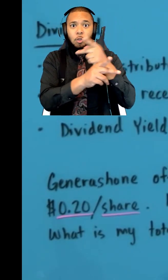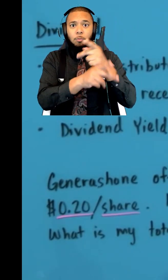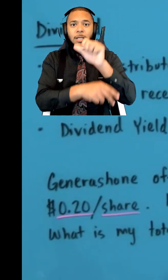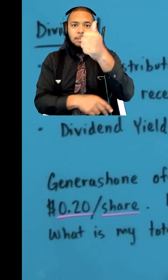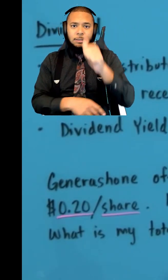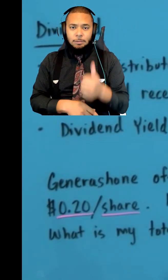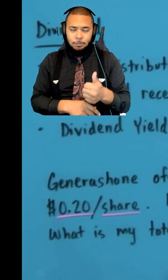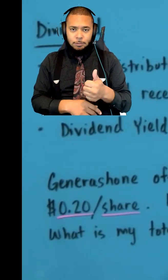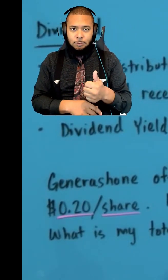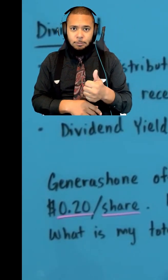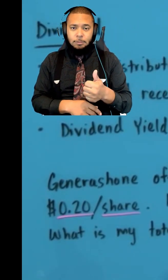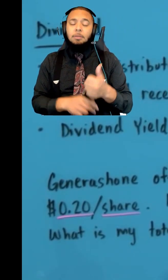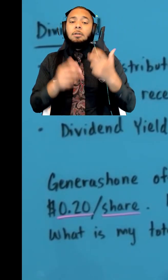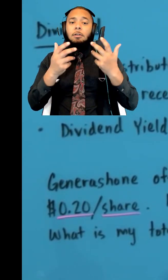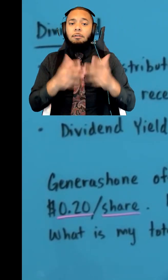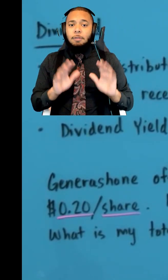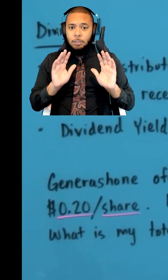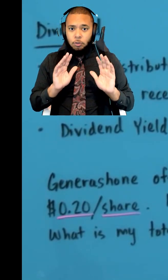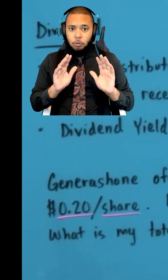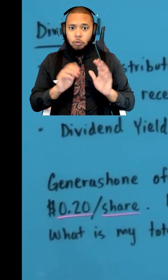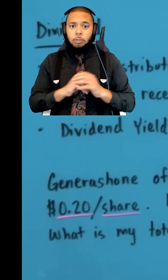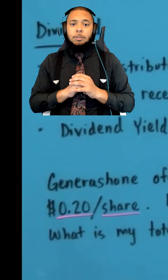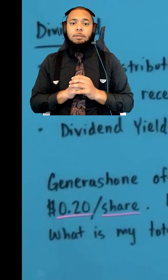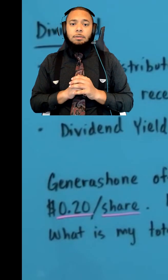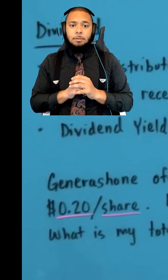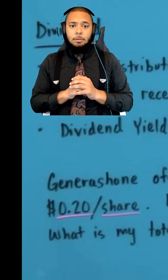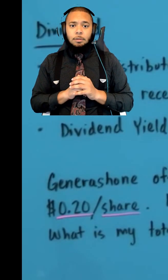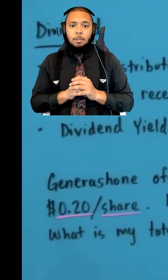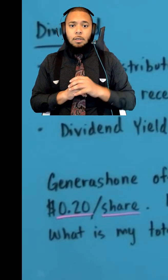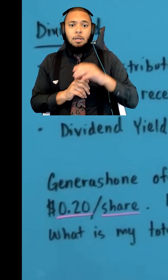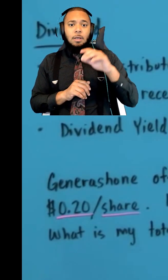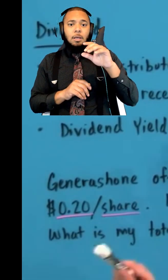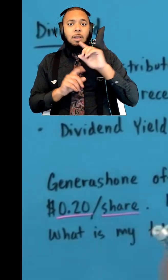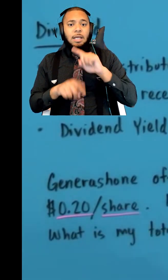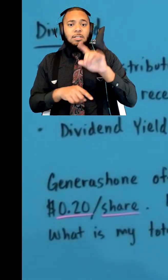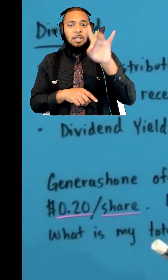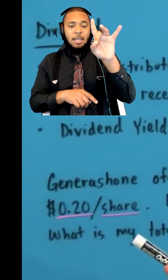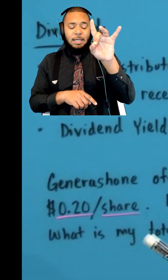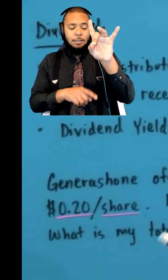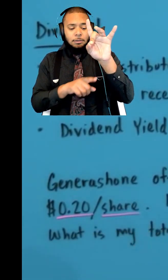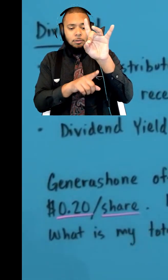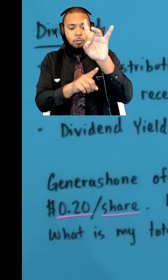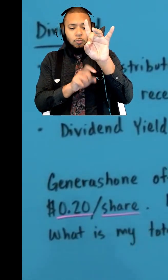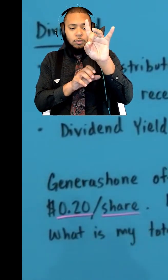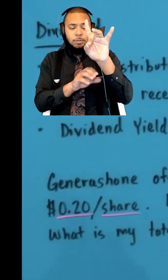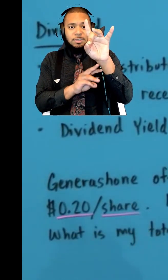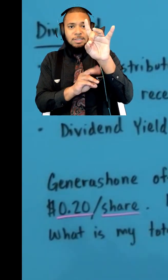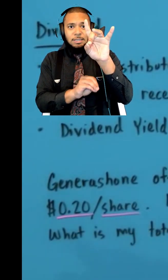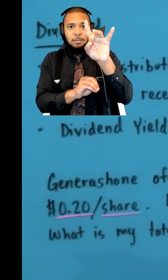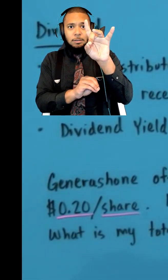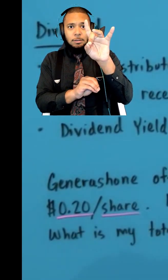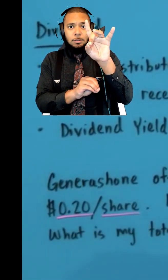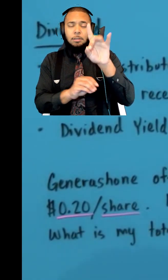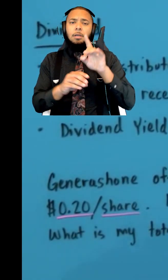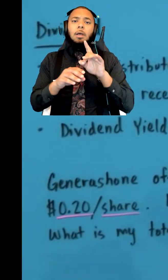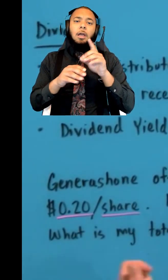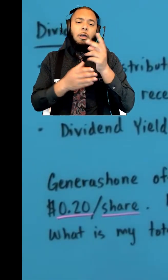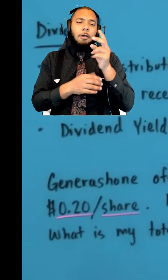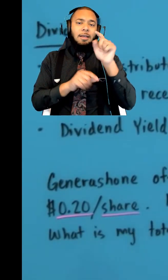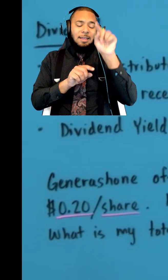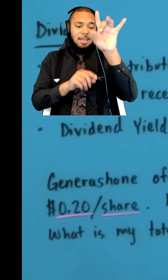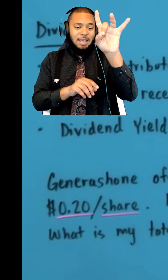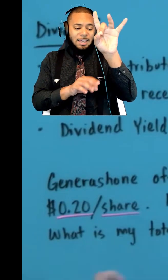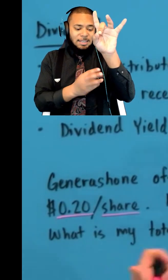So I can divide this by, it's divisible by 8, that's divisible by 8. What will we have